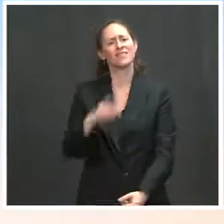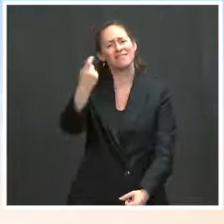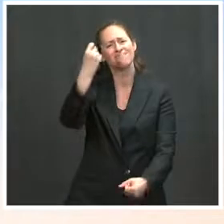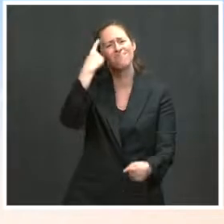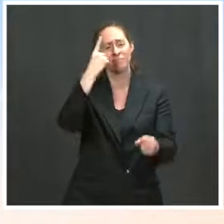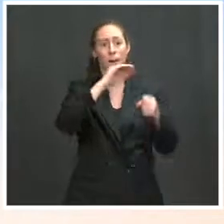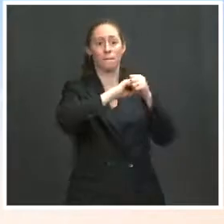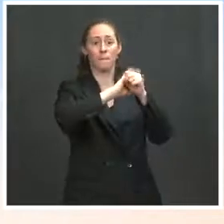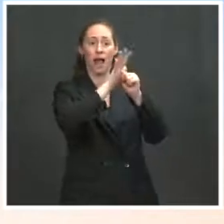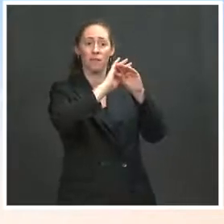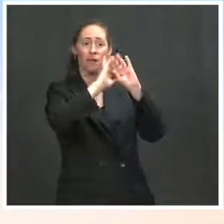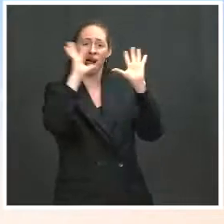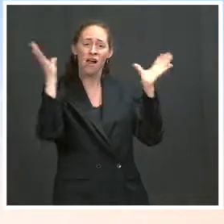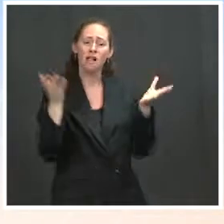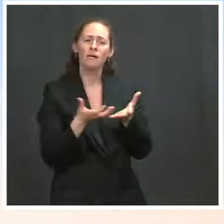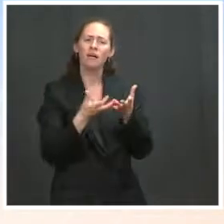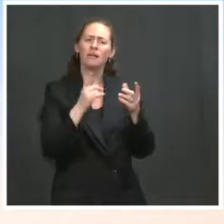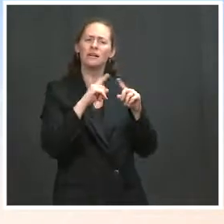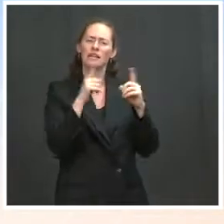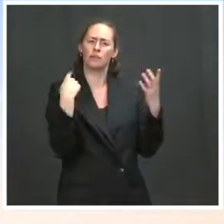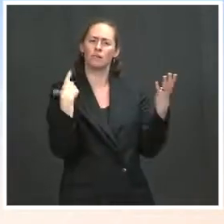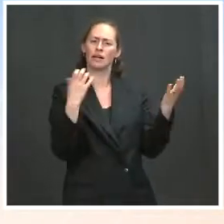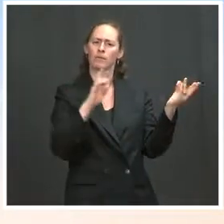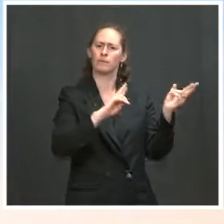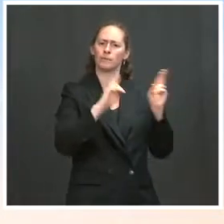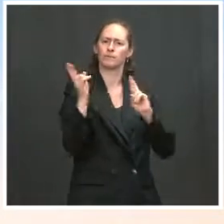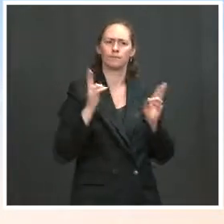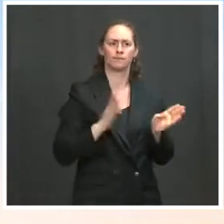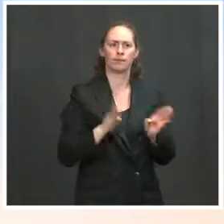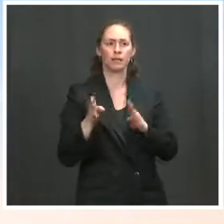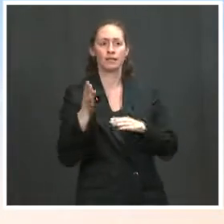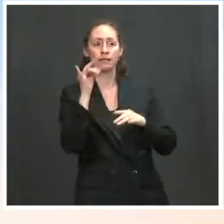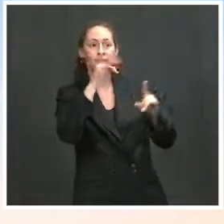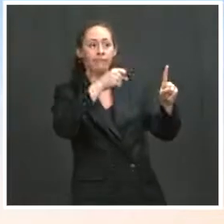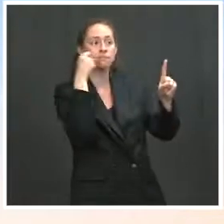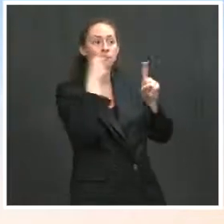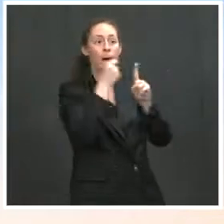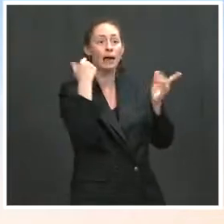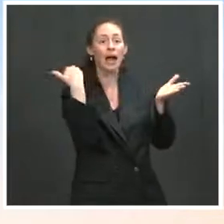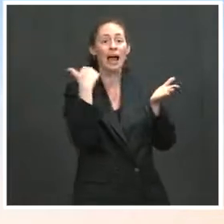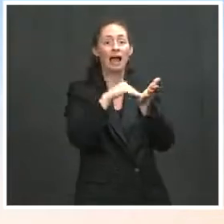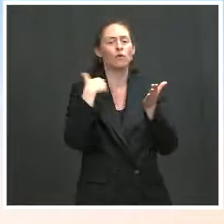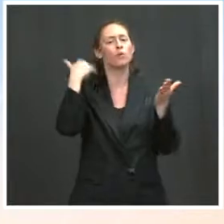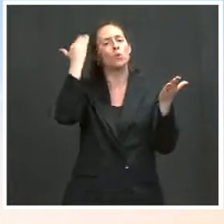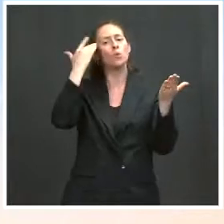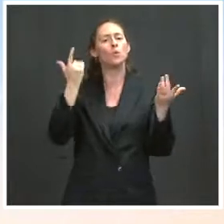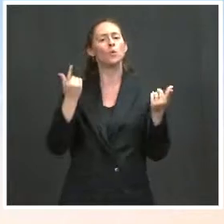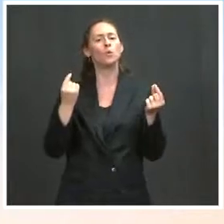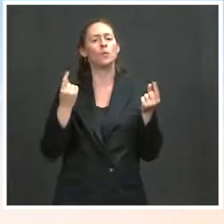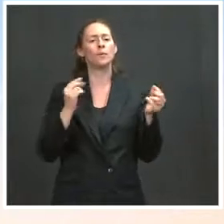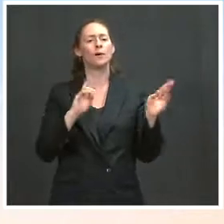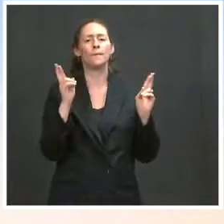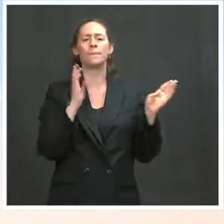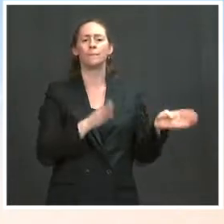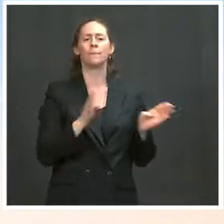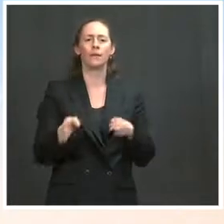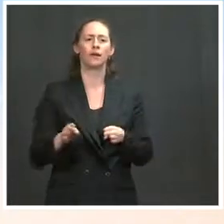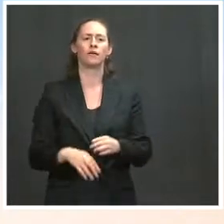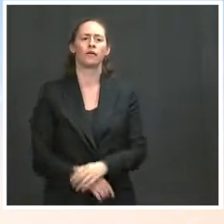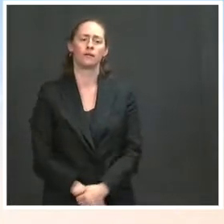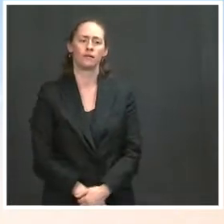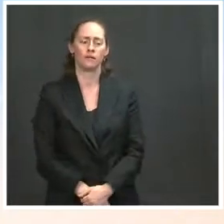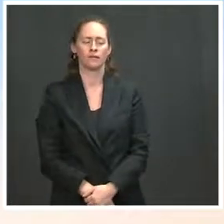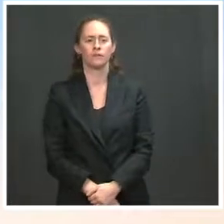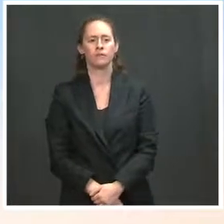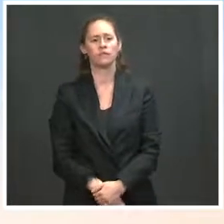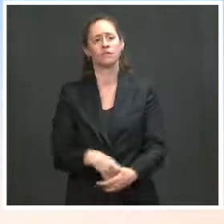come, as I've already kind of alluded to. And so this is something that we're going to, continue to have conversations